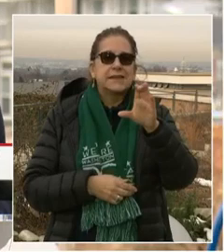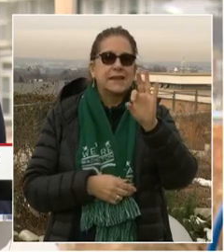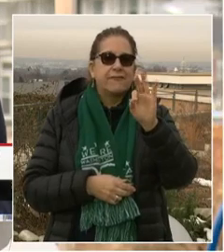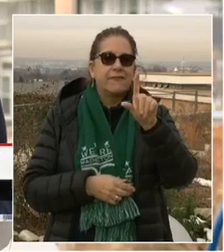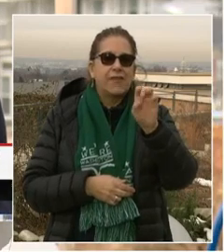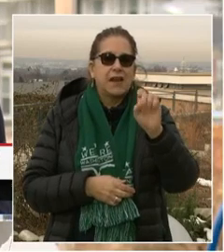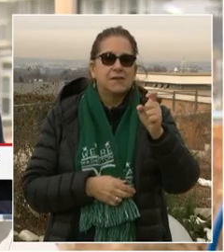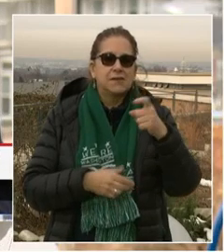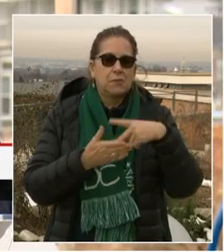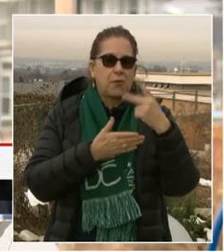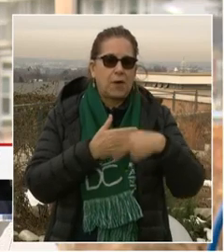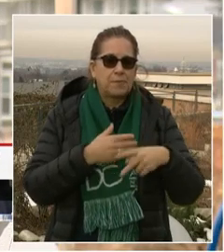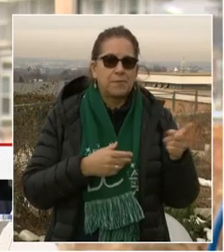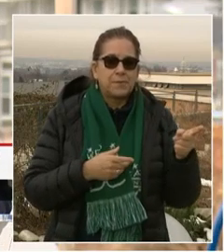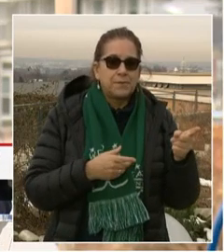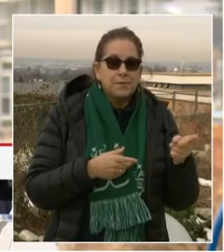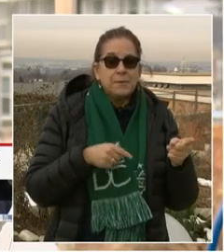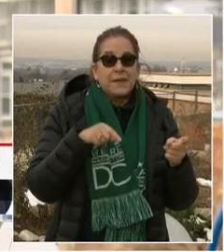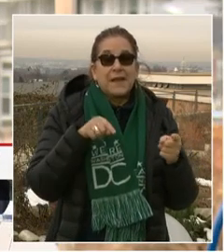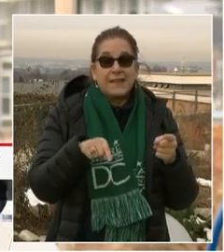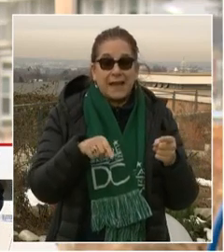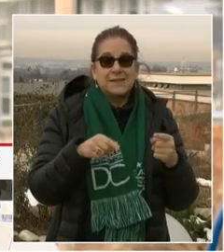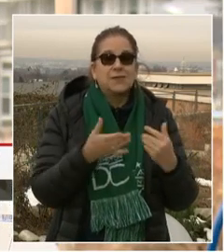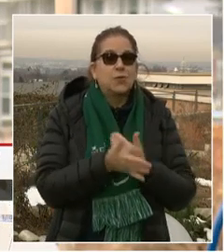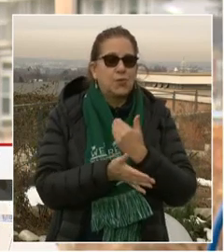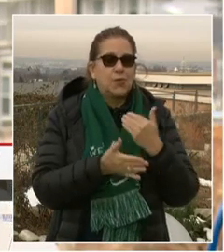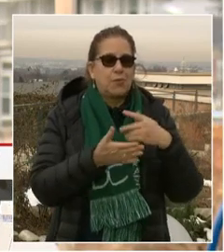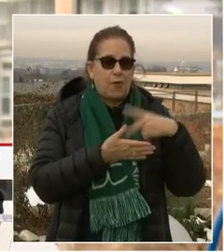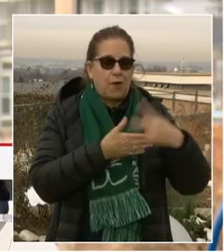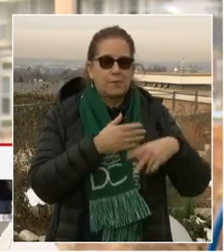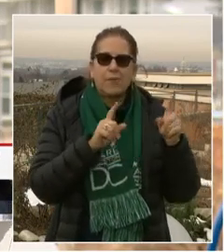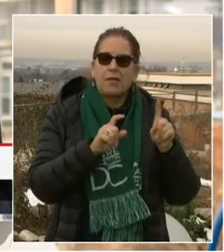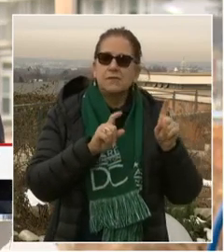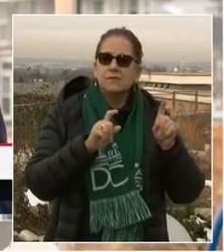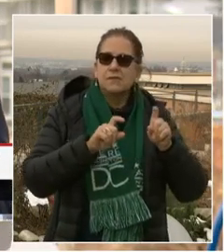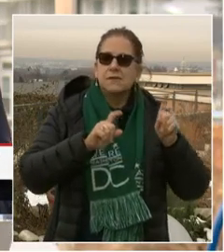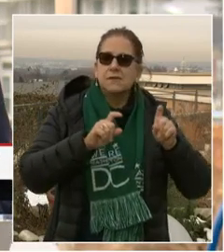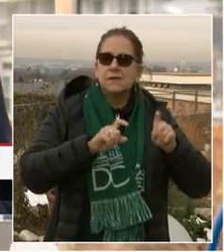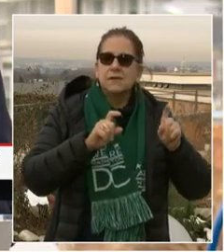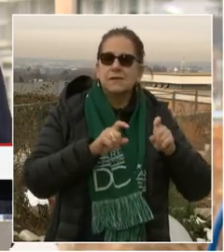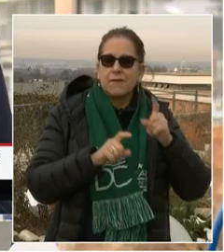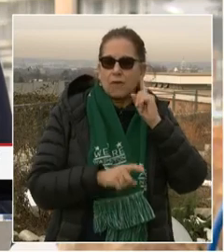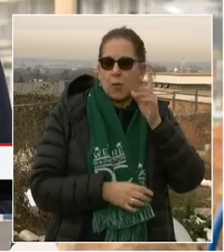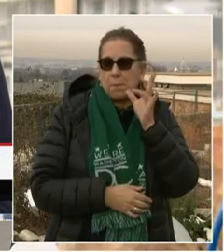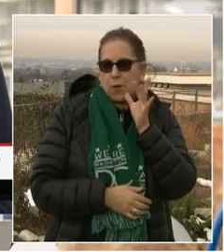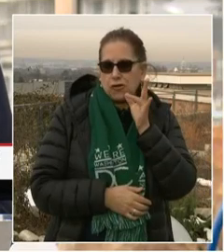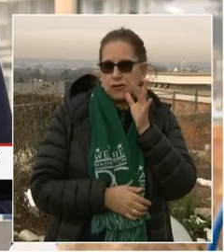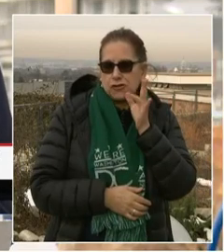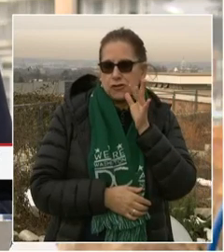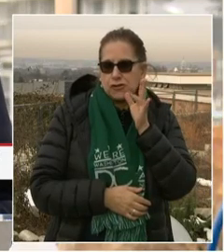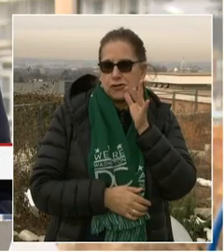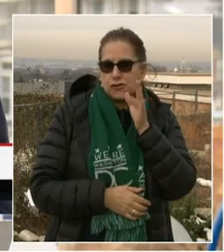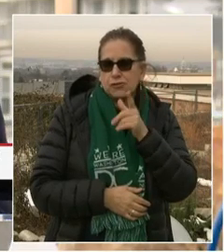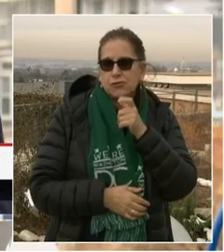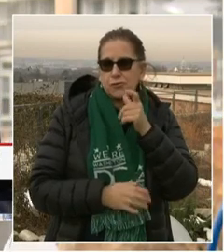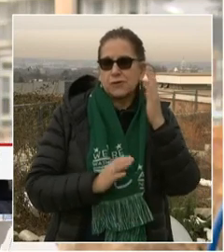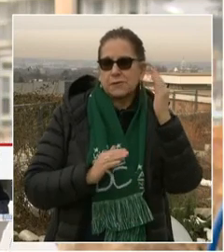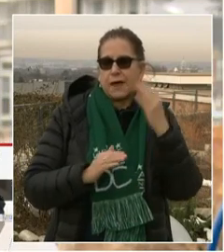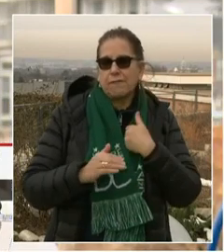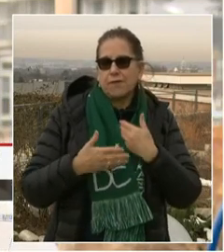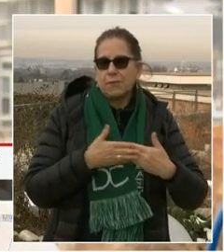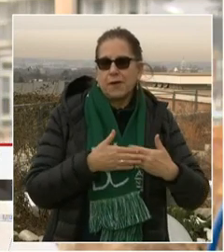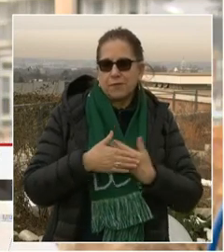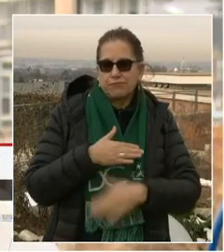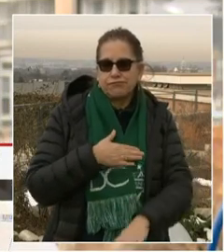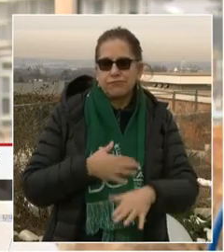support new and expectant moms with over $10,000 over 1 year in unconditioned